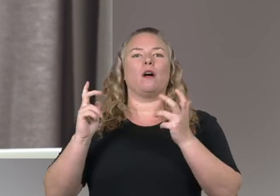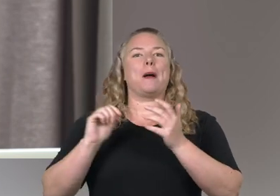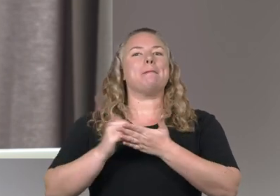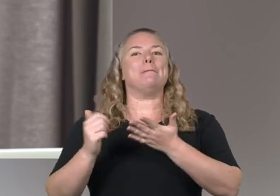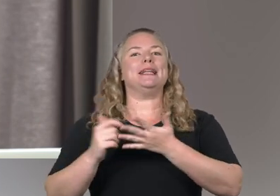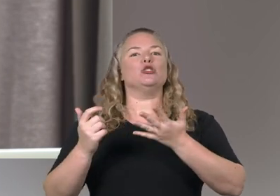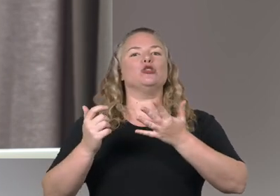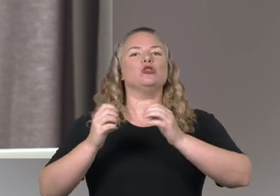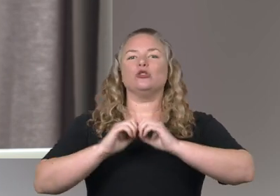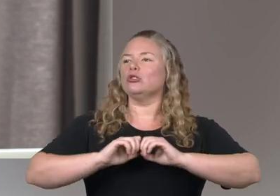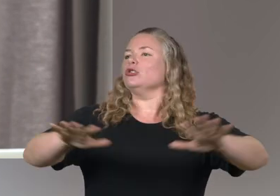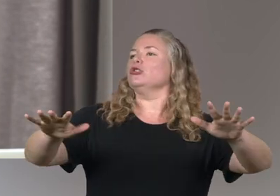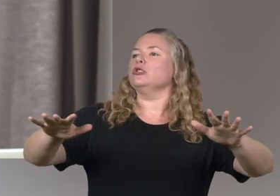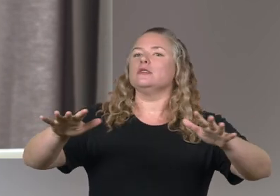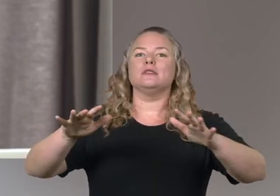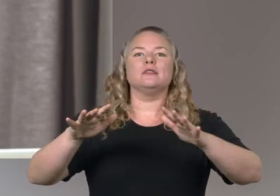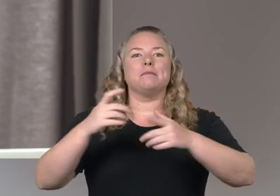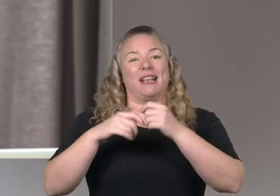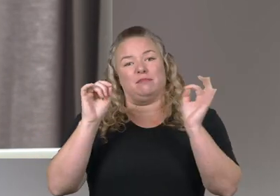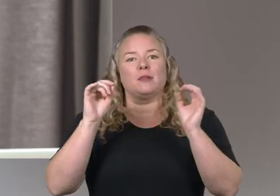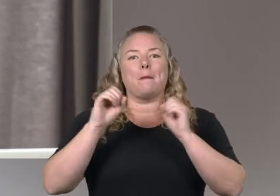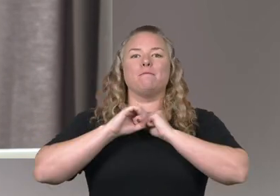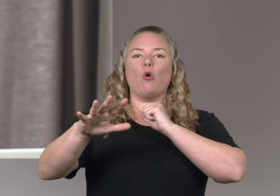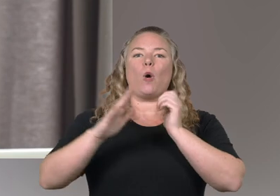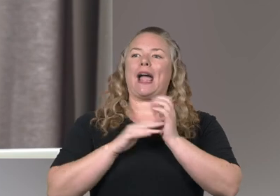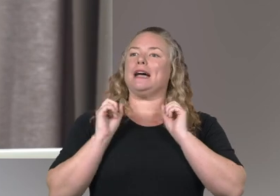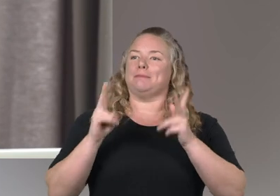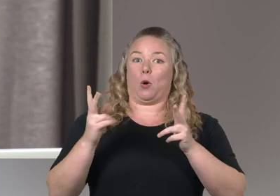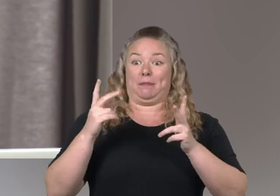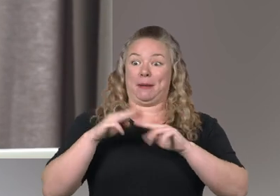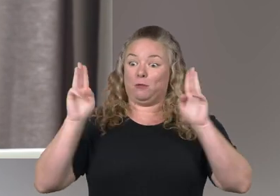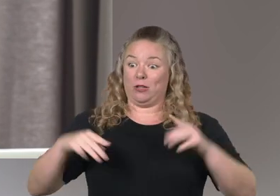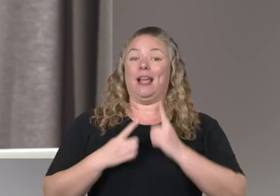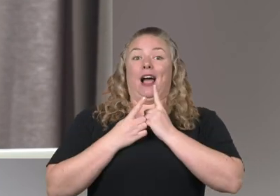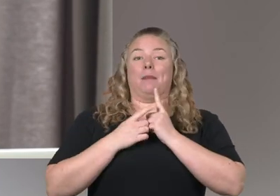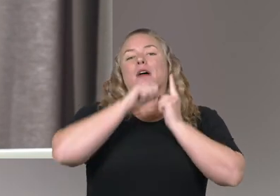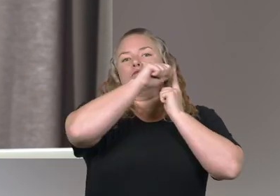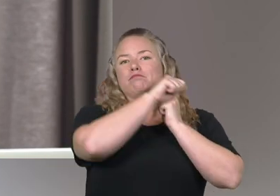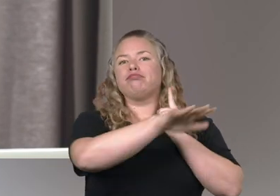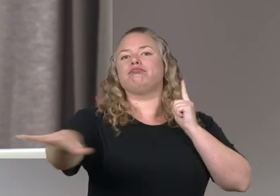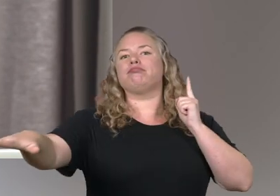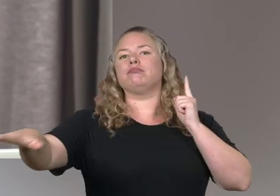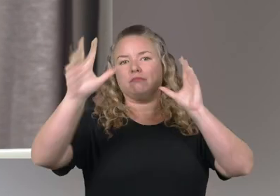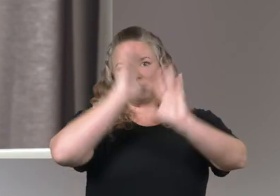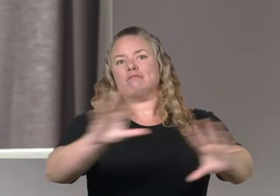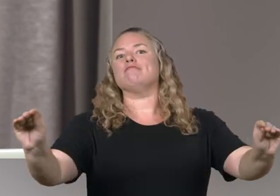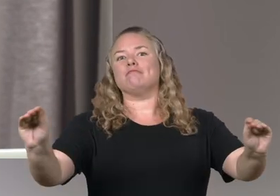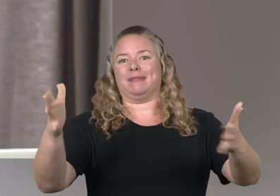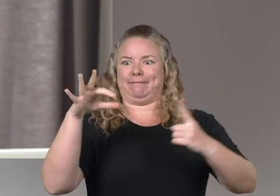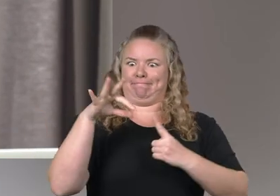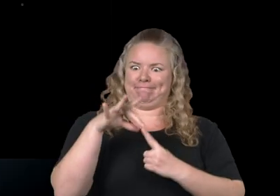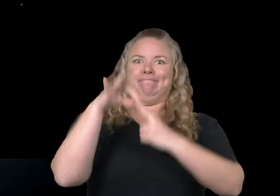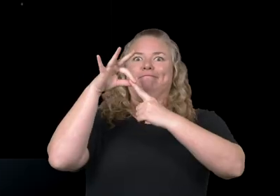tool, as a way of publishing. It was still thinking about what we call the broadcast mode, the one to many. So it